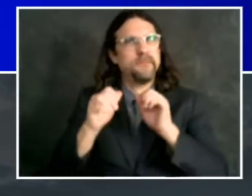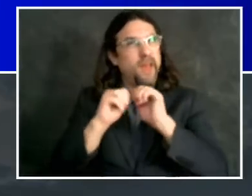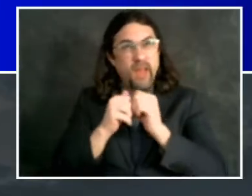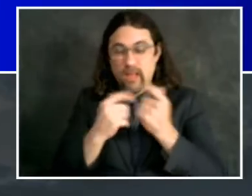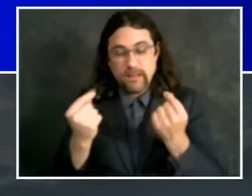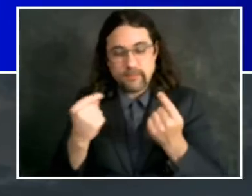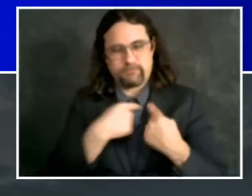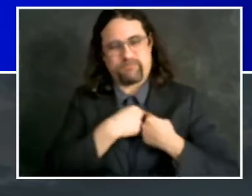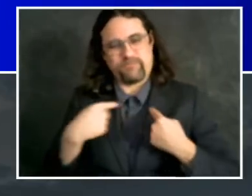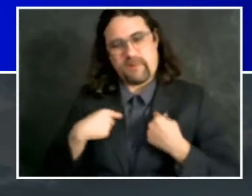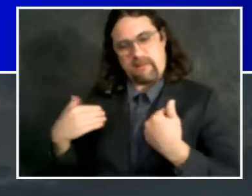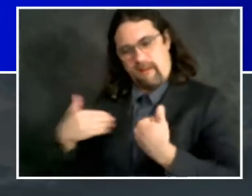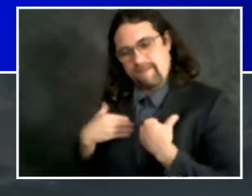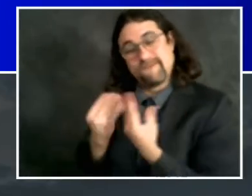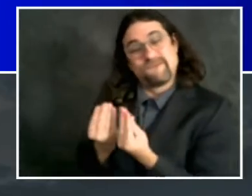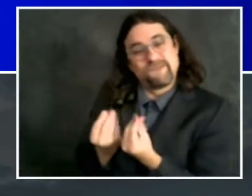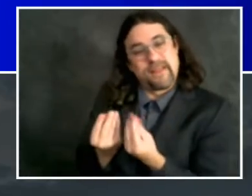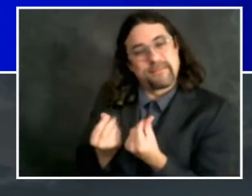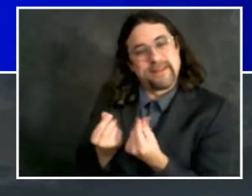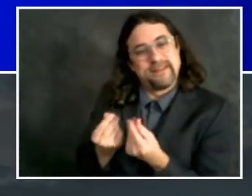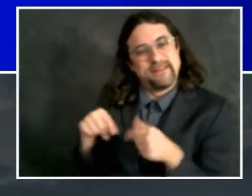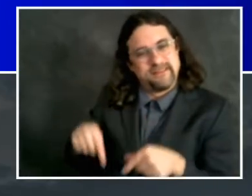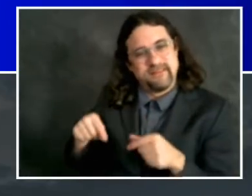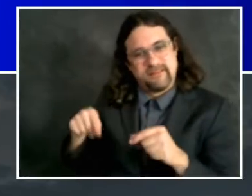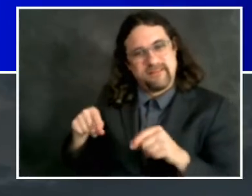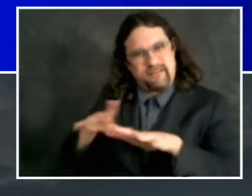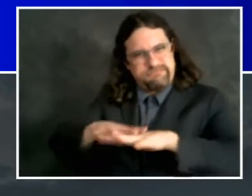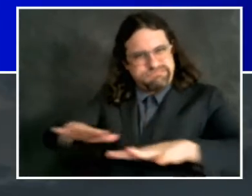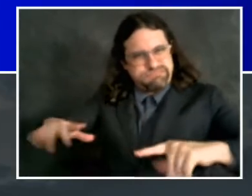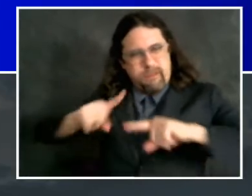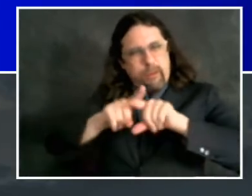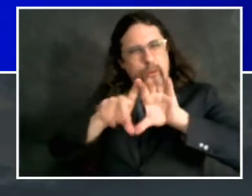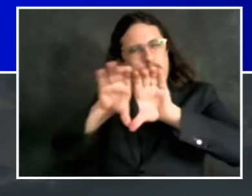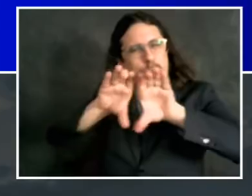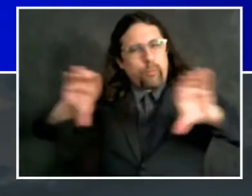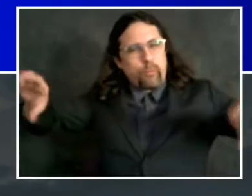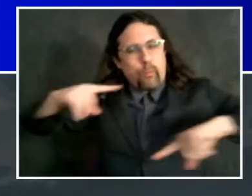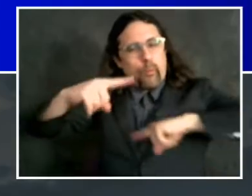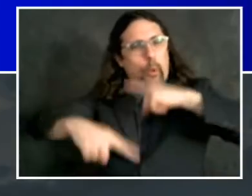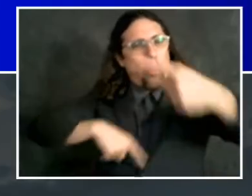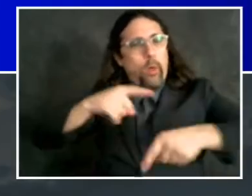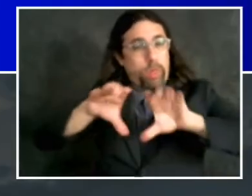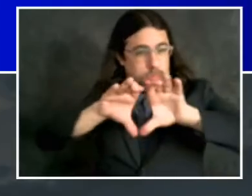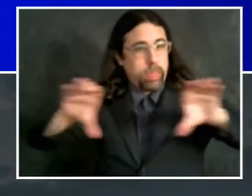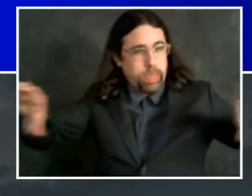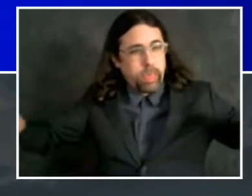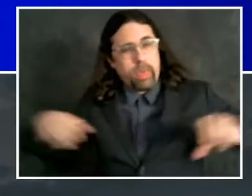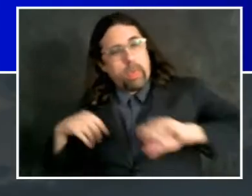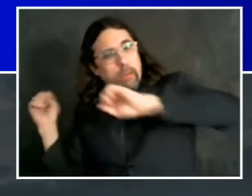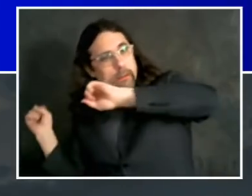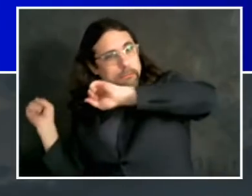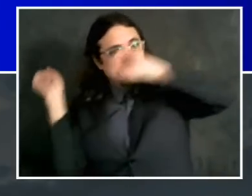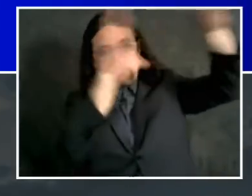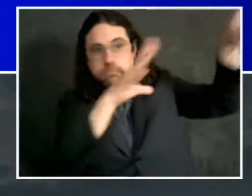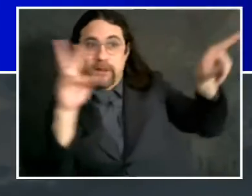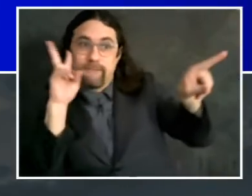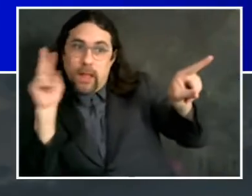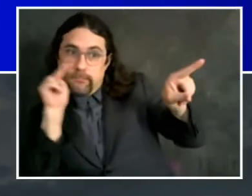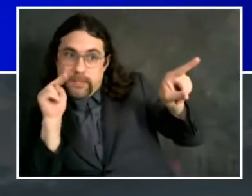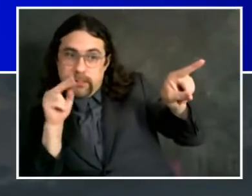is something that I have to tell you, we've been measuring our supply of surgical gowns, isolation gowns, and all the